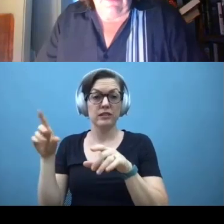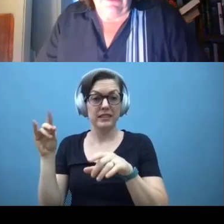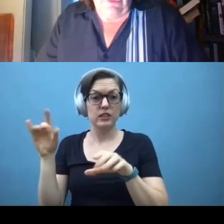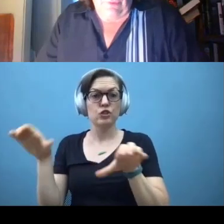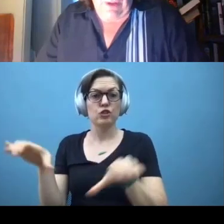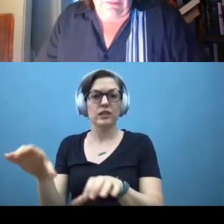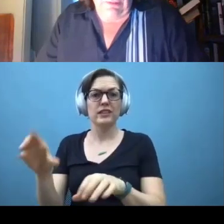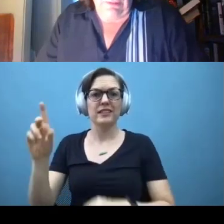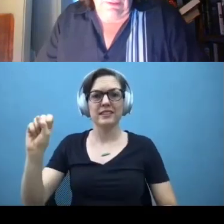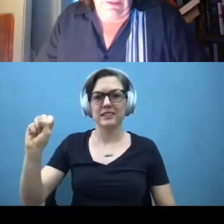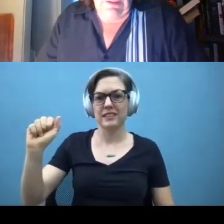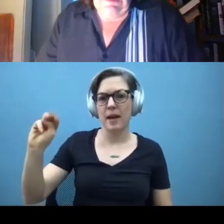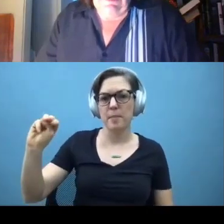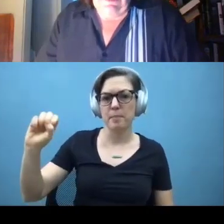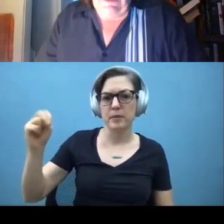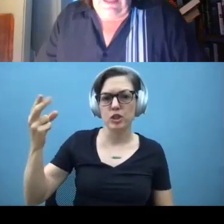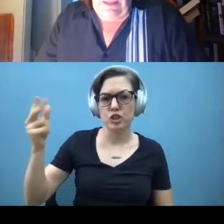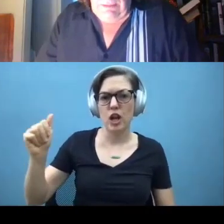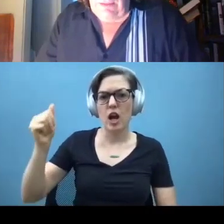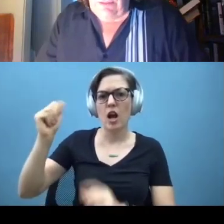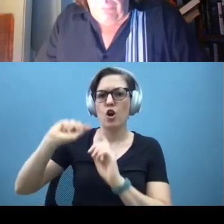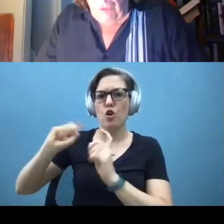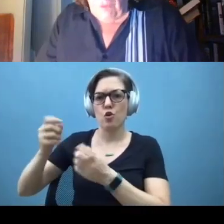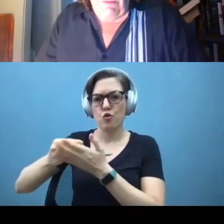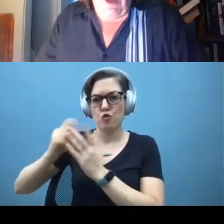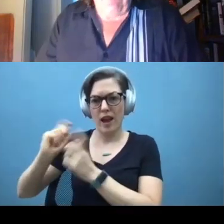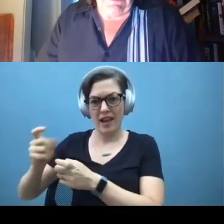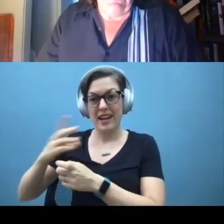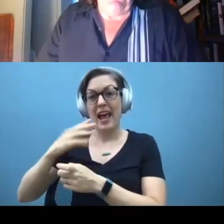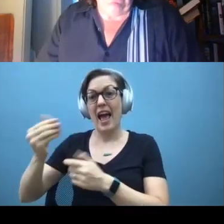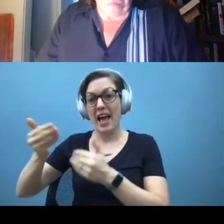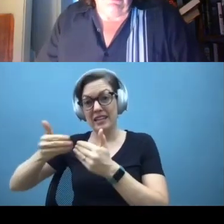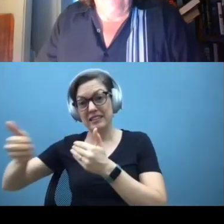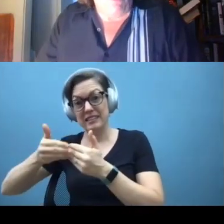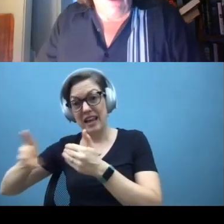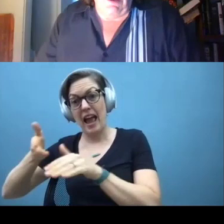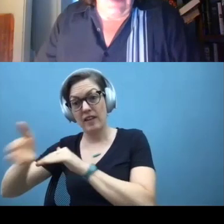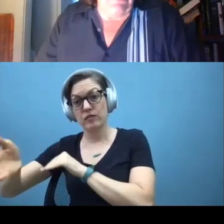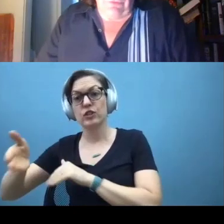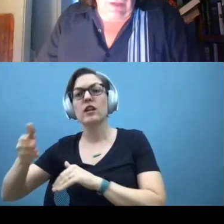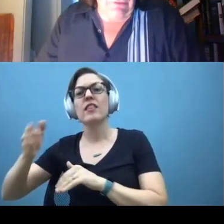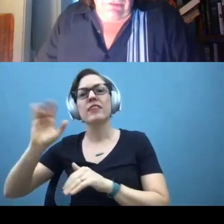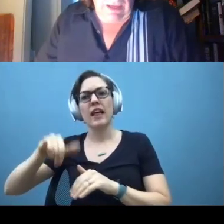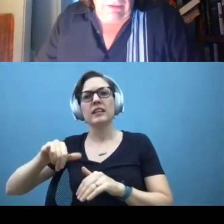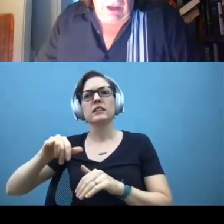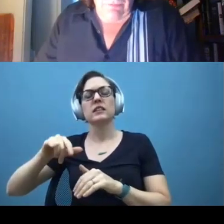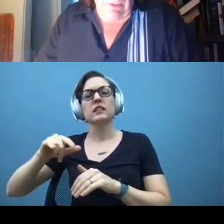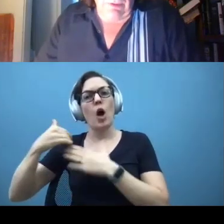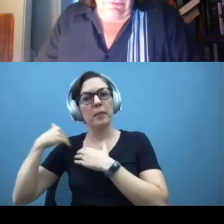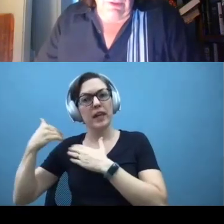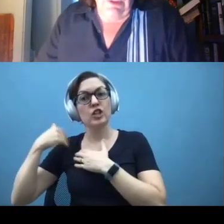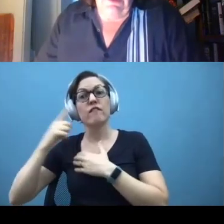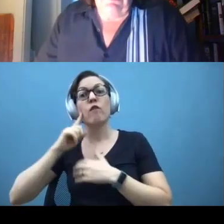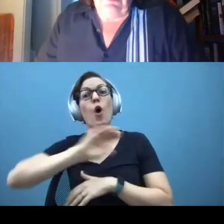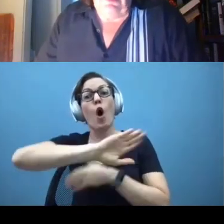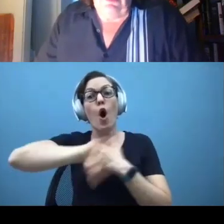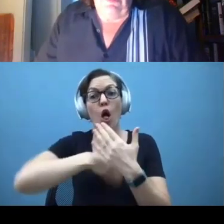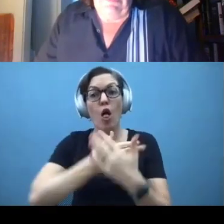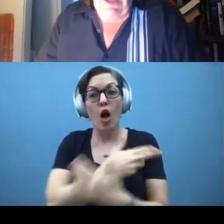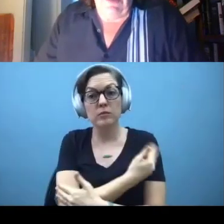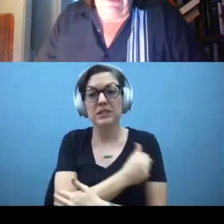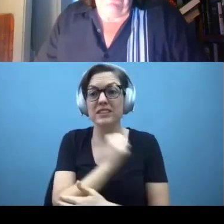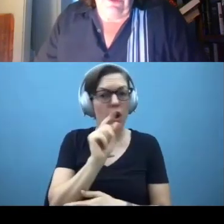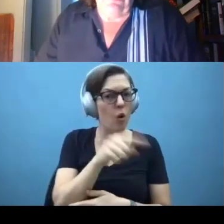years after the grant. And it's an affirmative obligation of all hospitals, not just state hospitals,